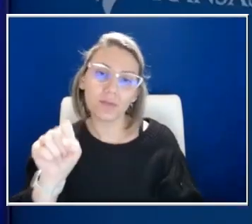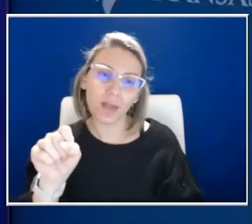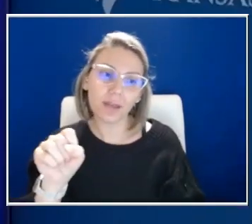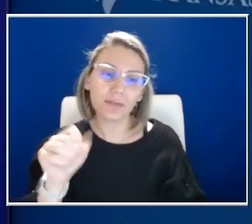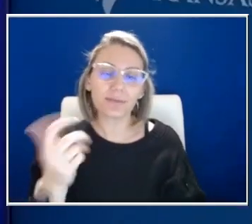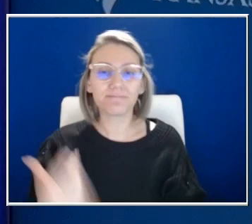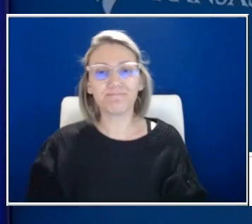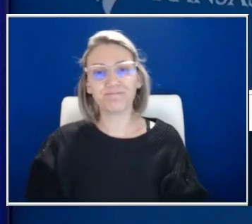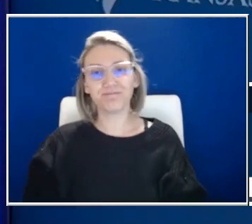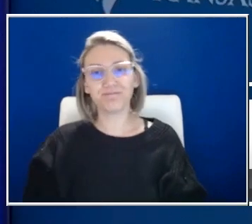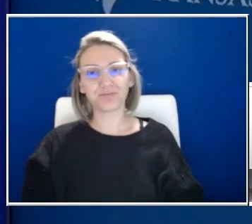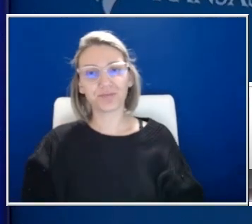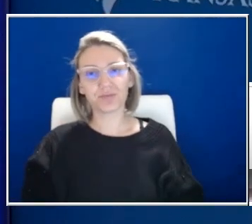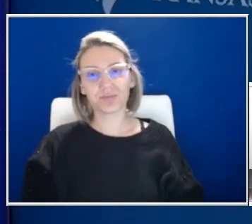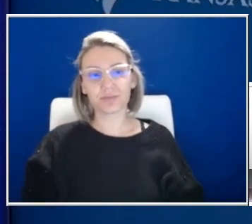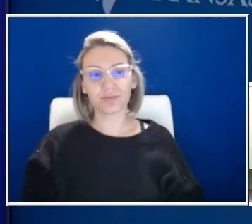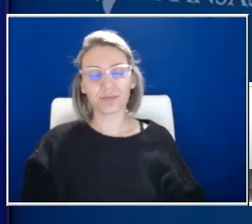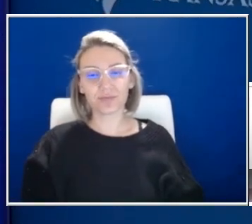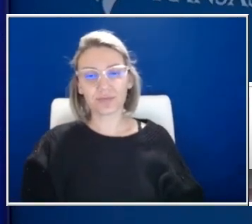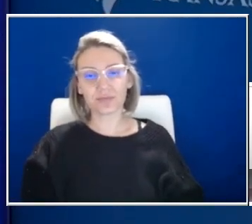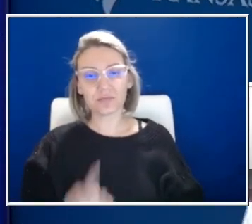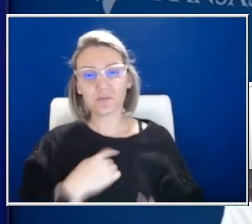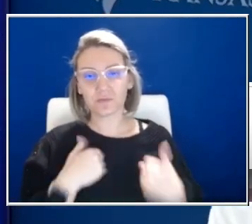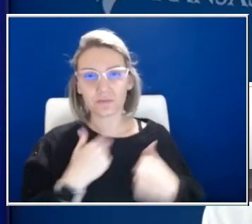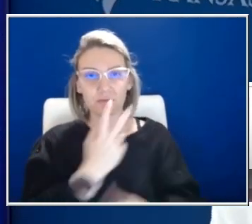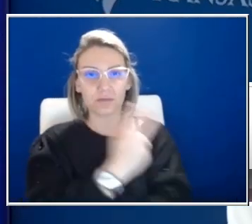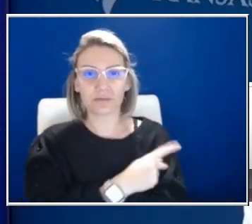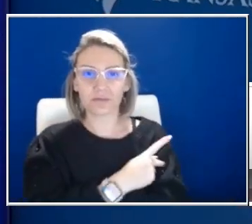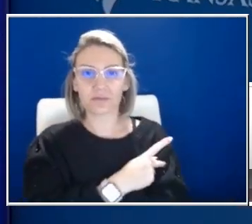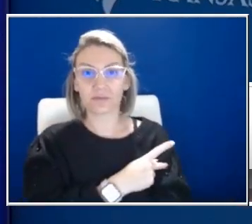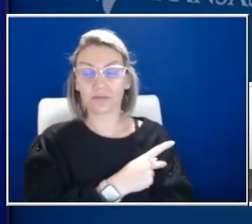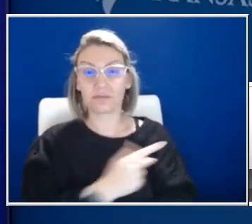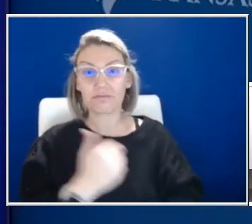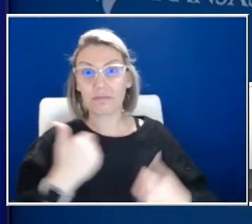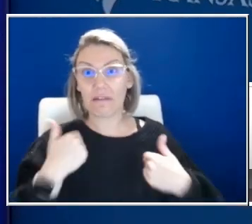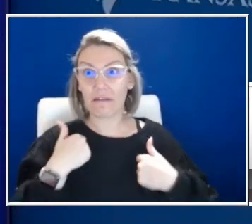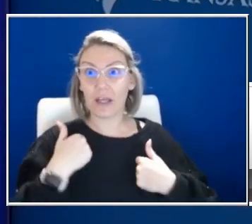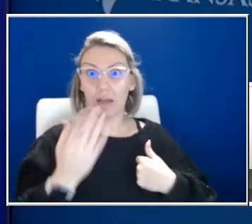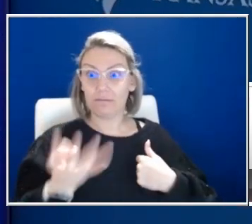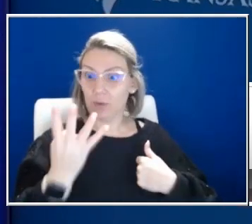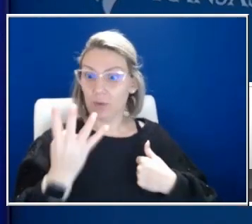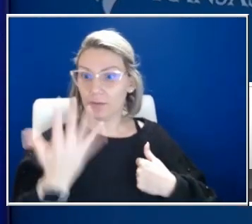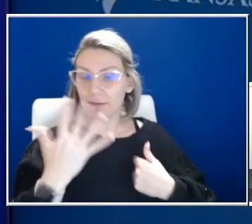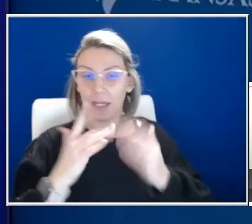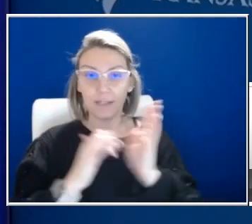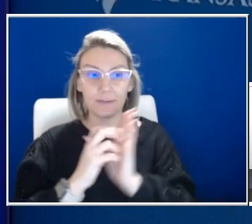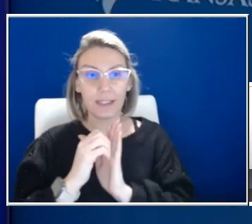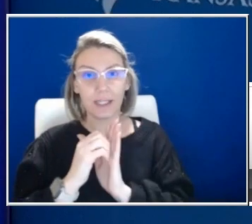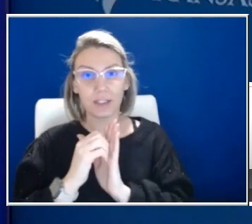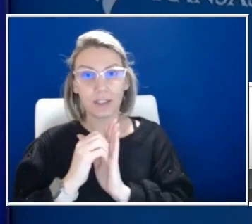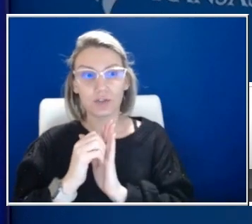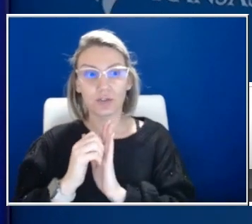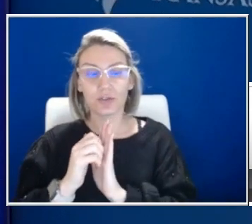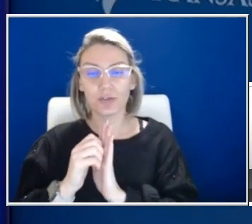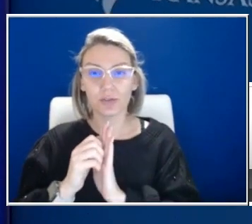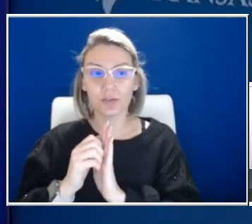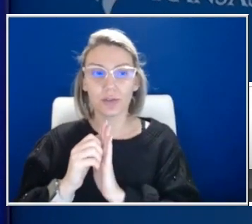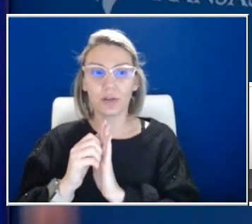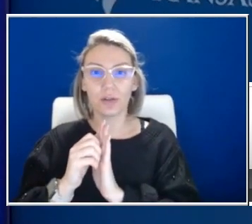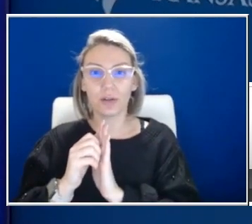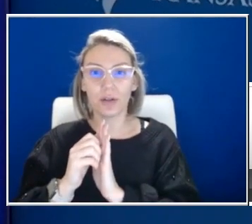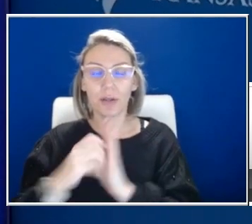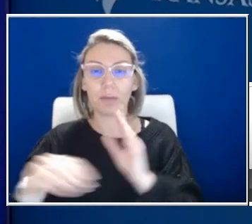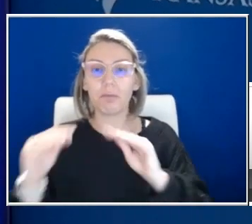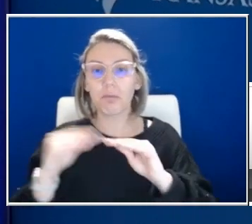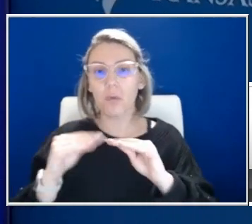if you, you know, we've had patients that have had like 4 or 5 cancers, you know, and even more. And, you know, if you can get them through all of it,